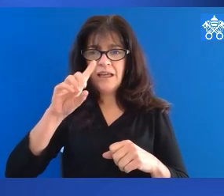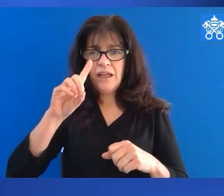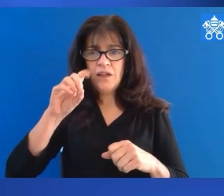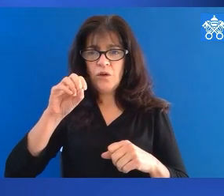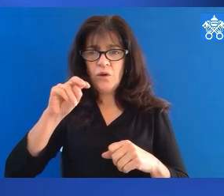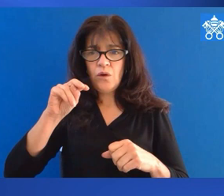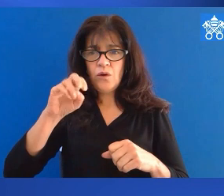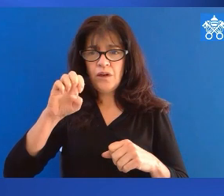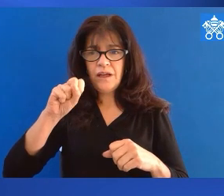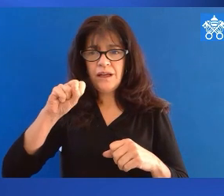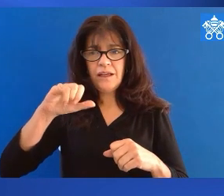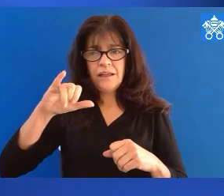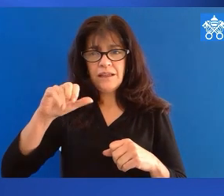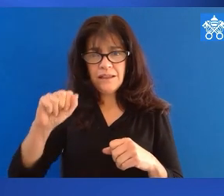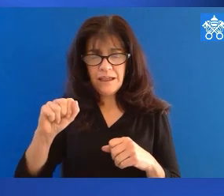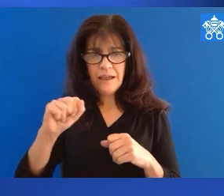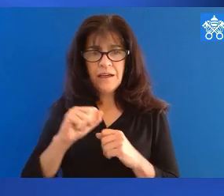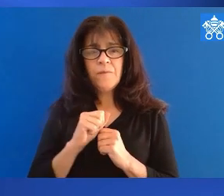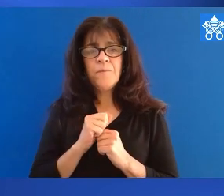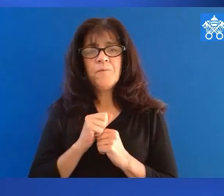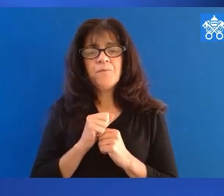Indonesia and to those